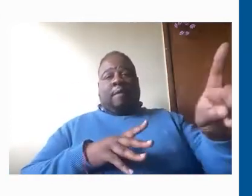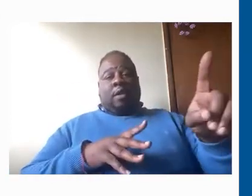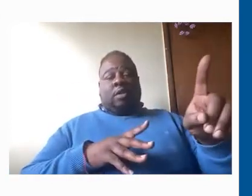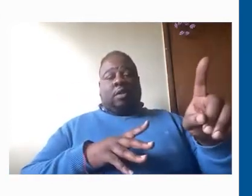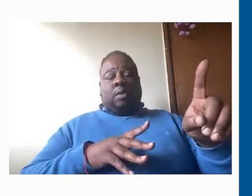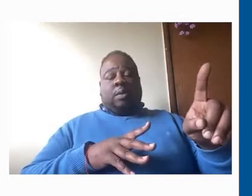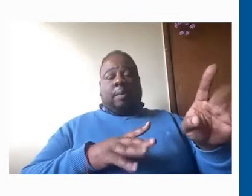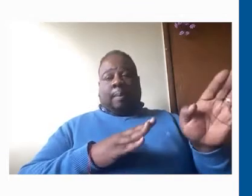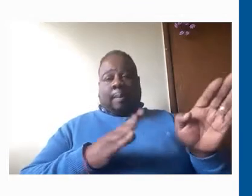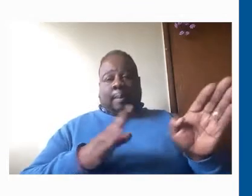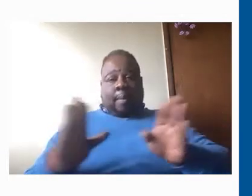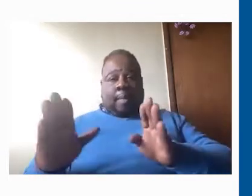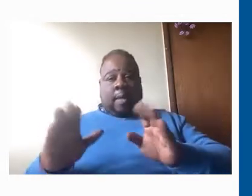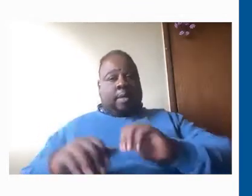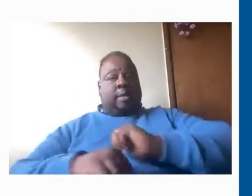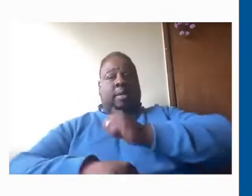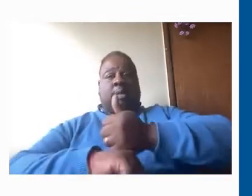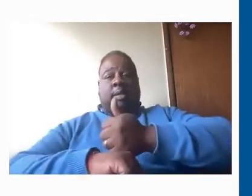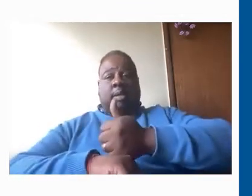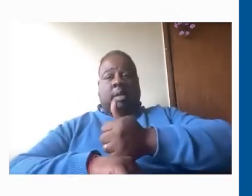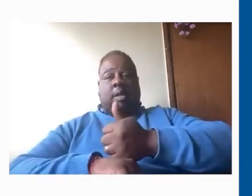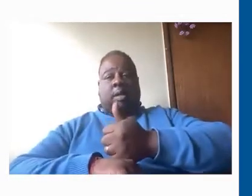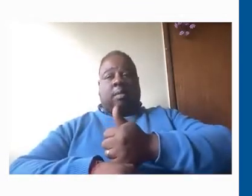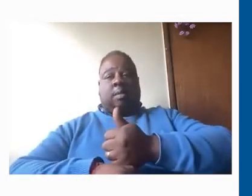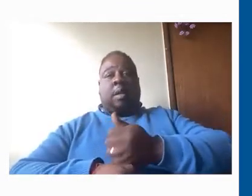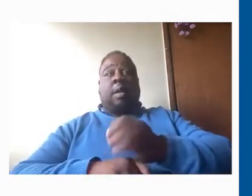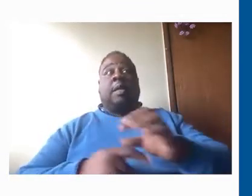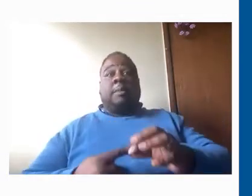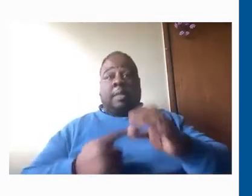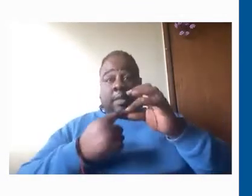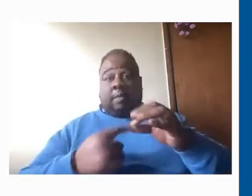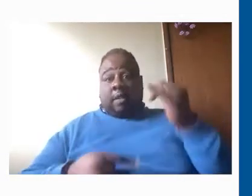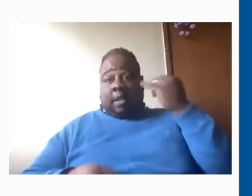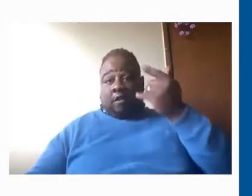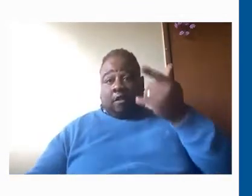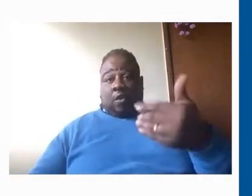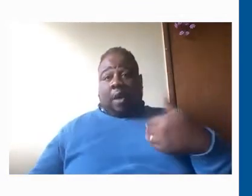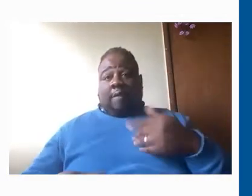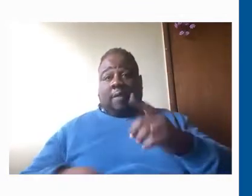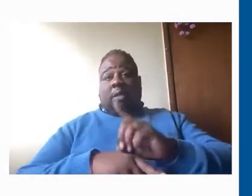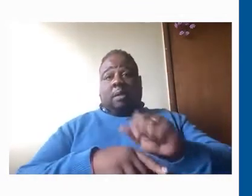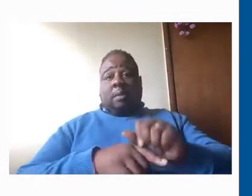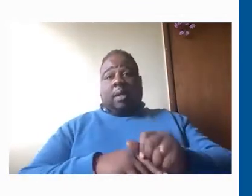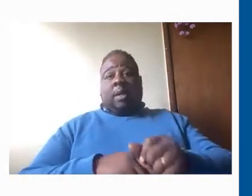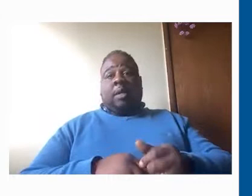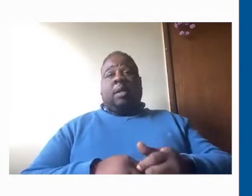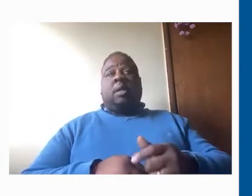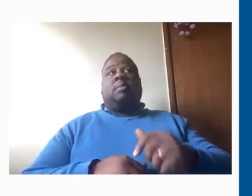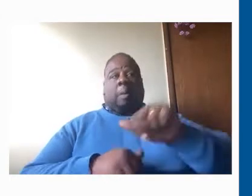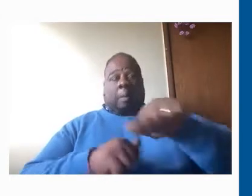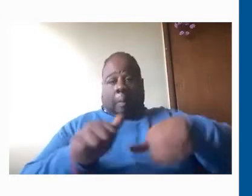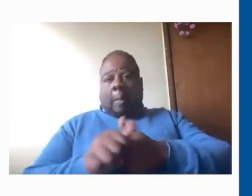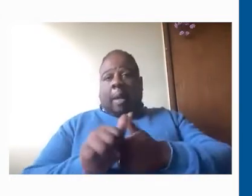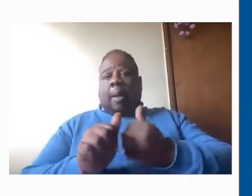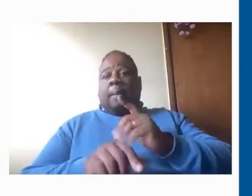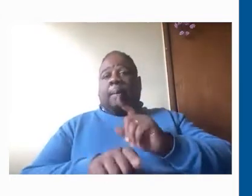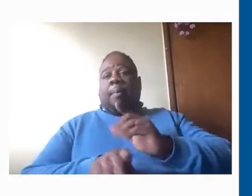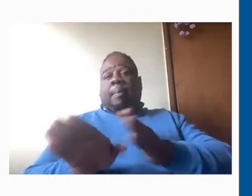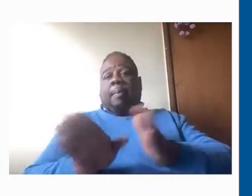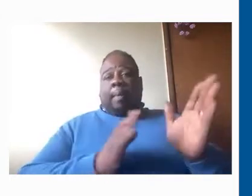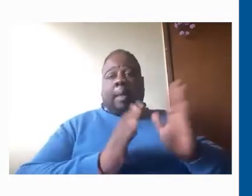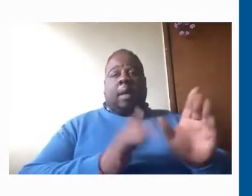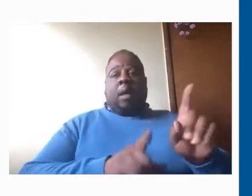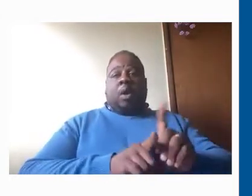evacuation plan in place, specifically if you have a disability. Like I mentioned before, having backup plans. If the first location as far